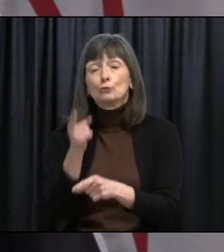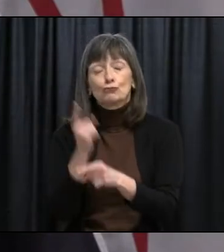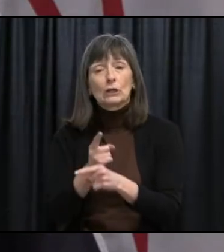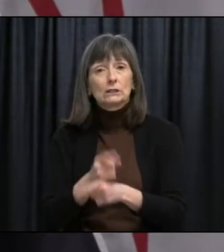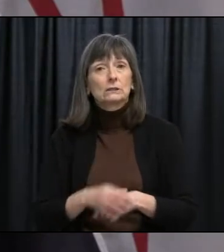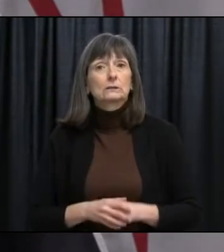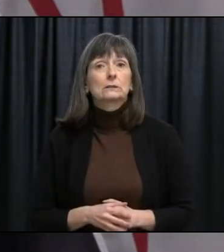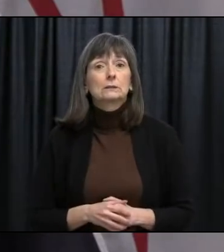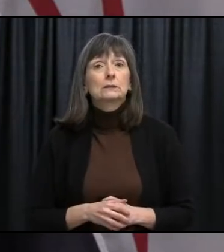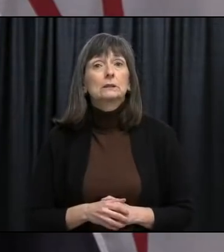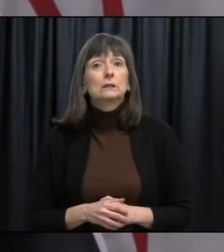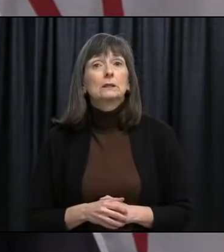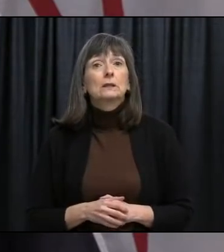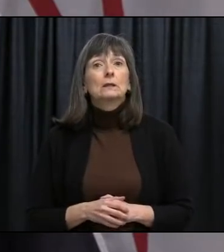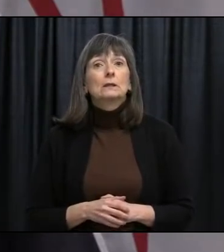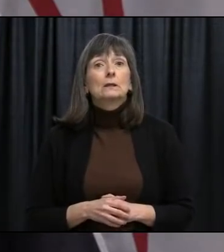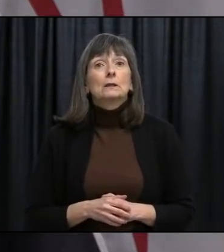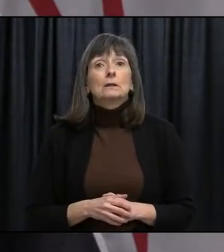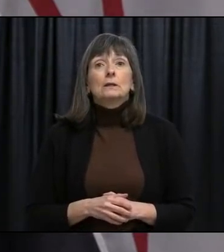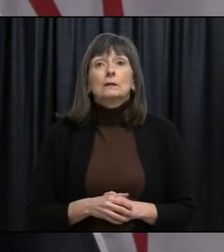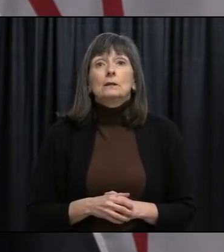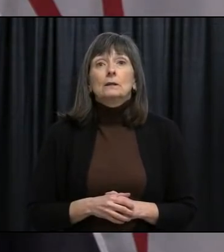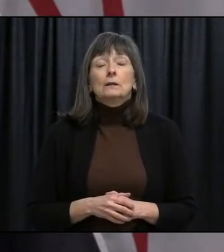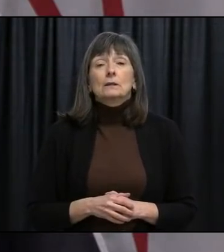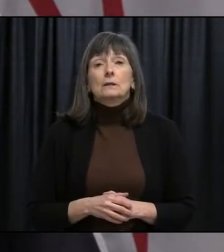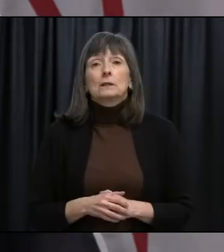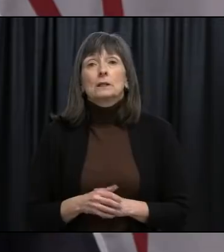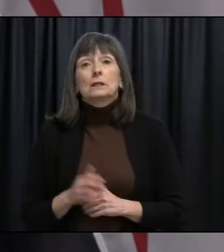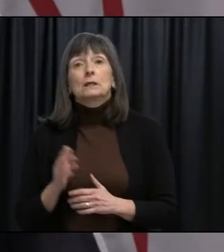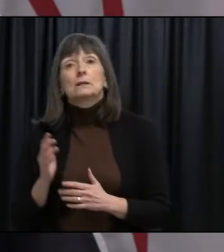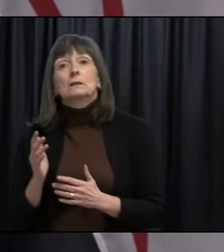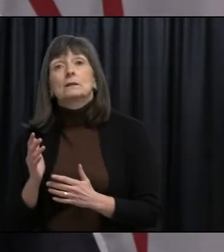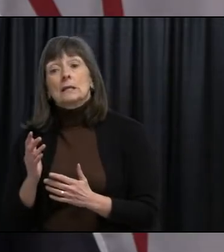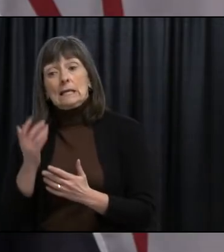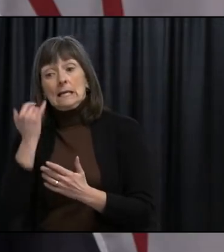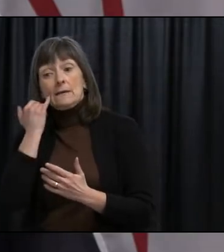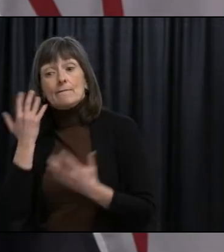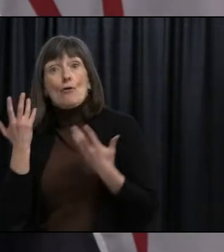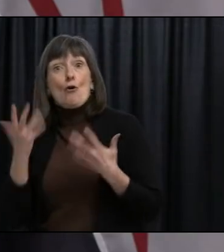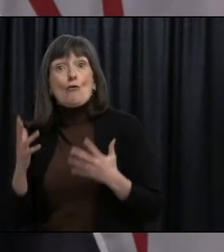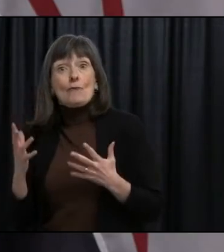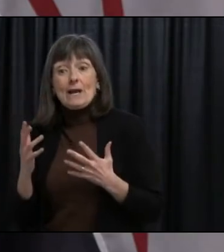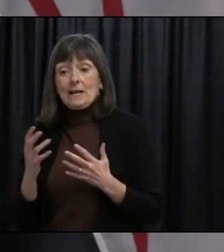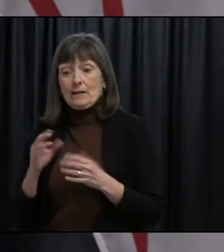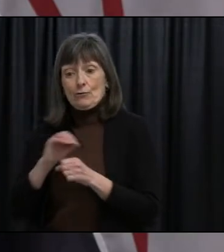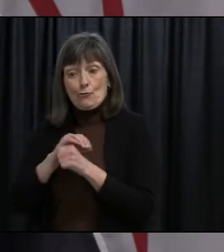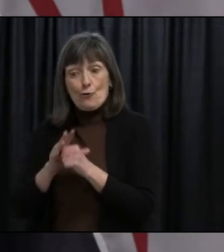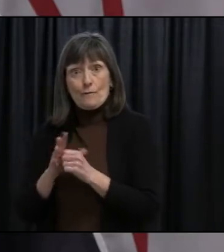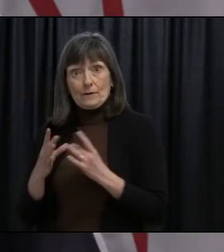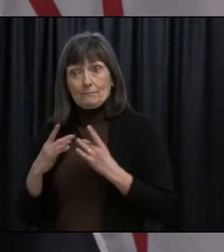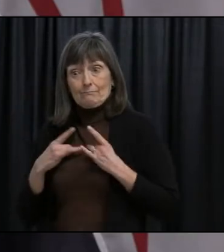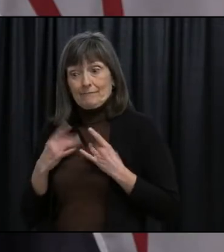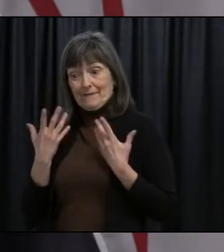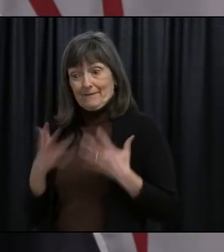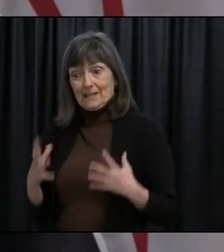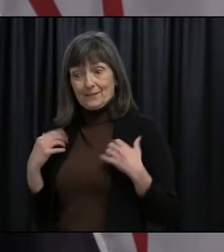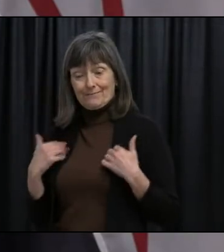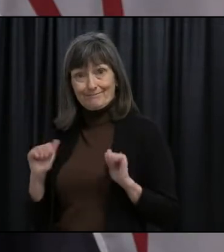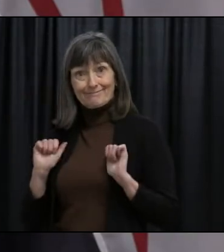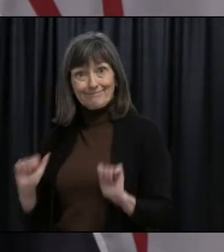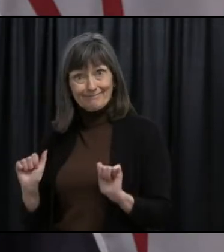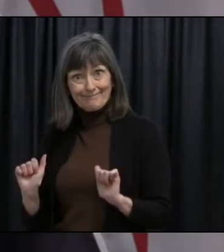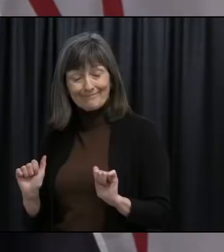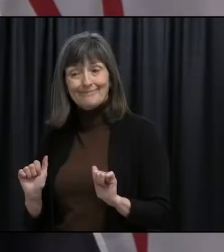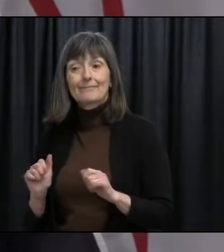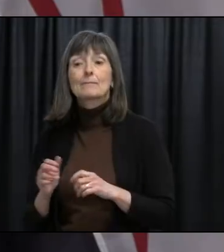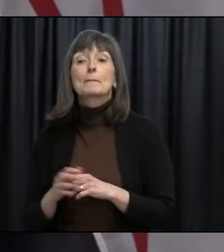There are some guidelines for people who've had COVID in the past, and I know that they are looking